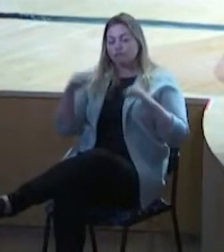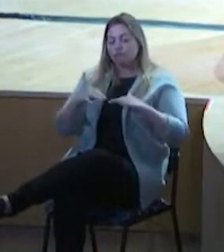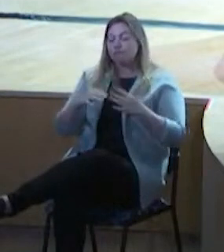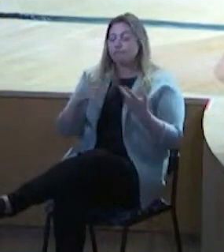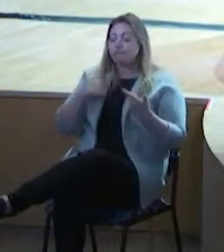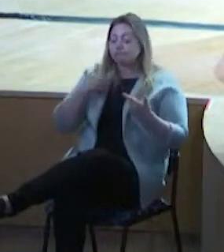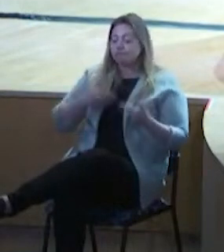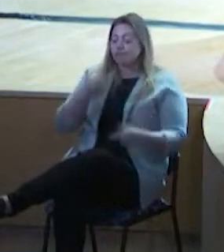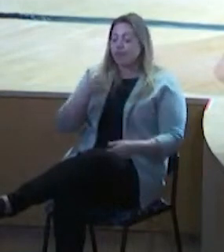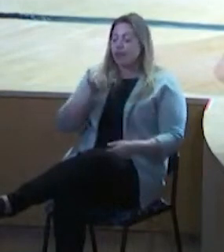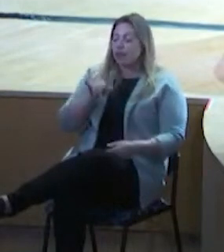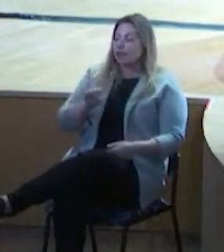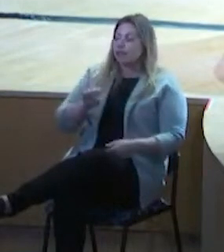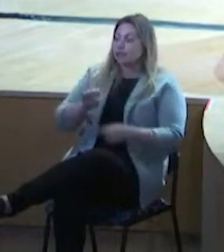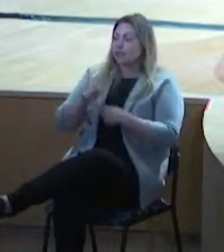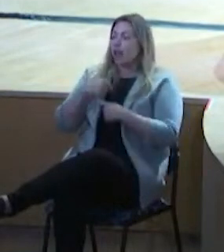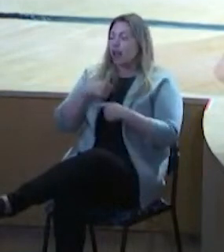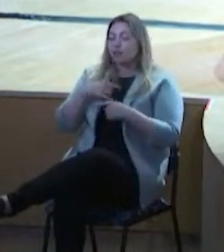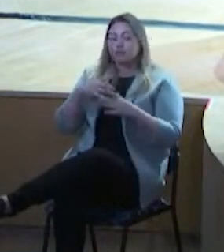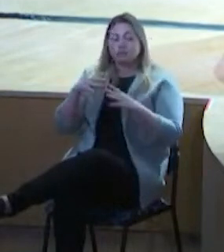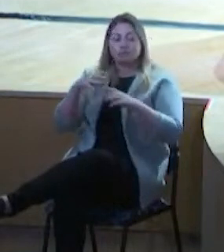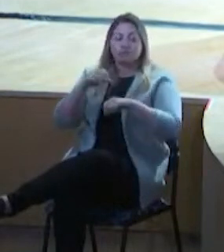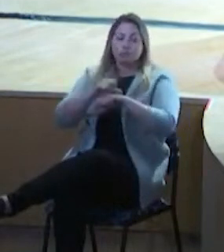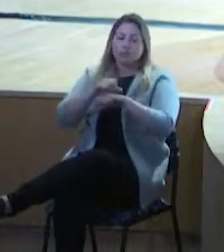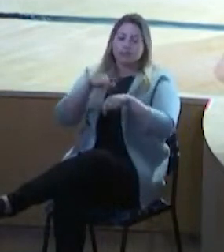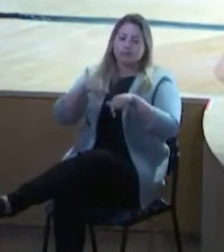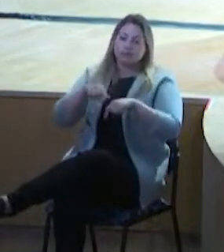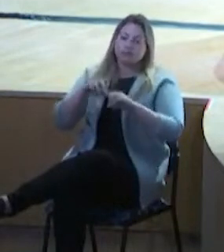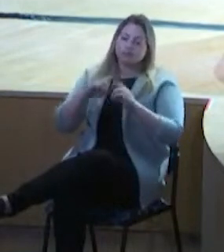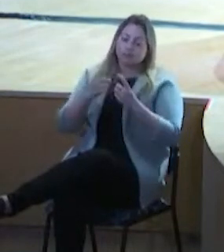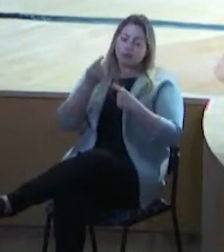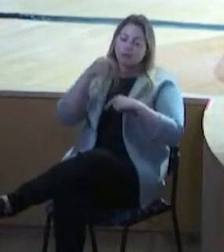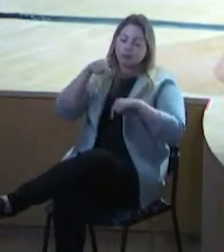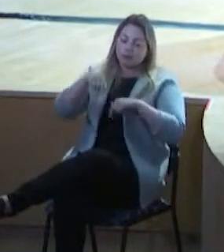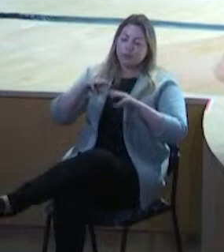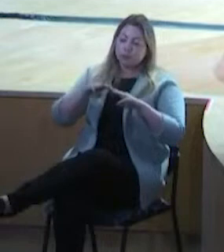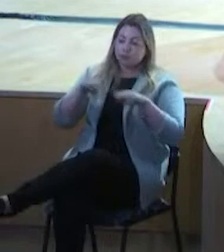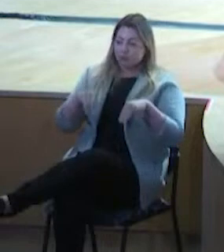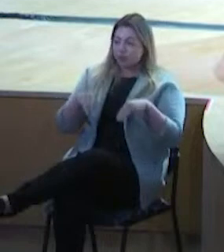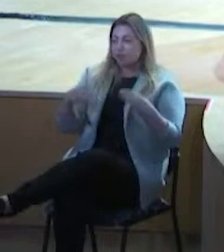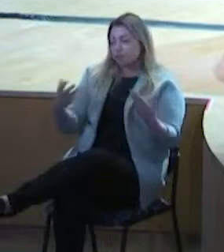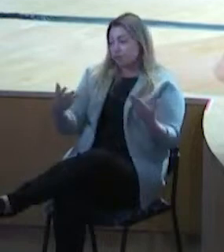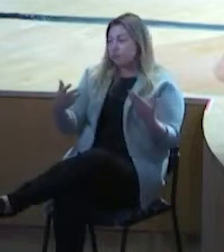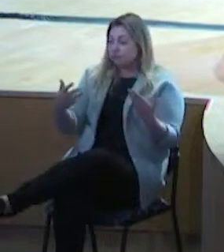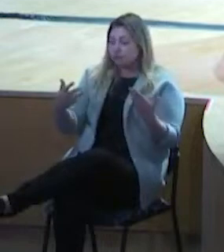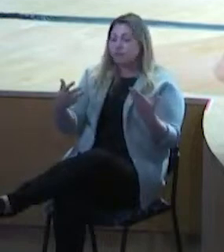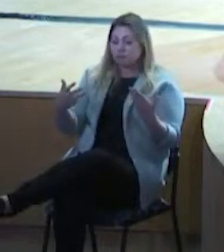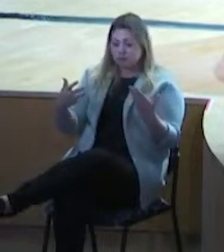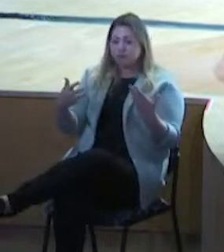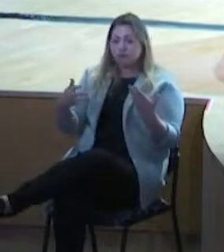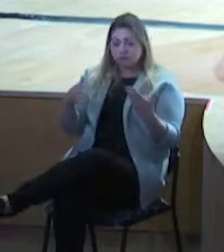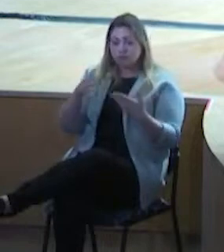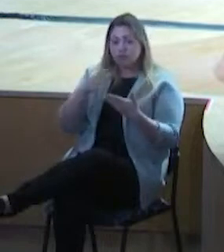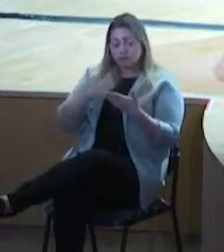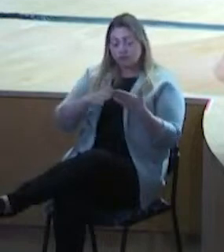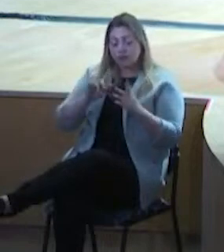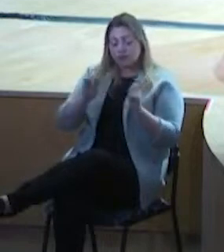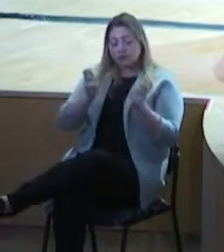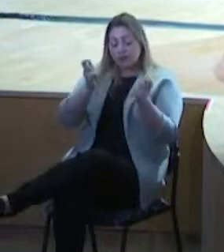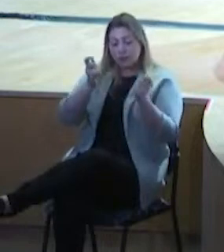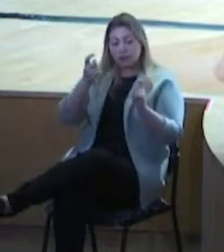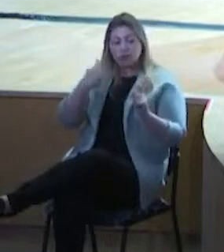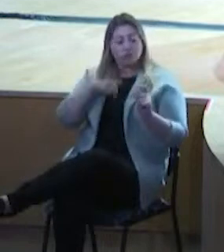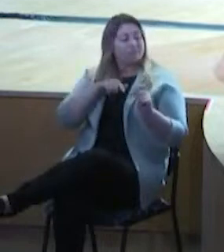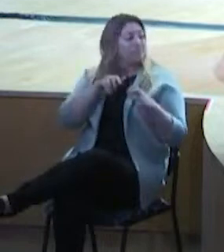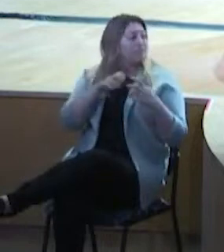Hayes Lavis, and I work in the Museum Programs and Learning Department. And as part of this Living Earth celebration, we are joined today by